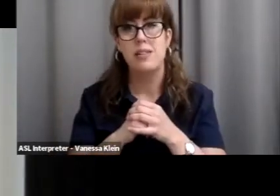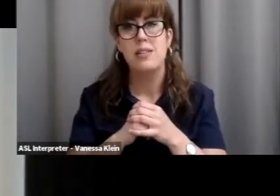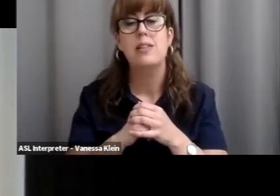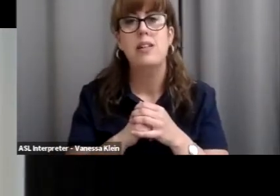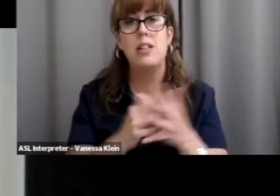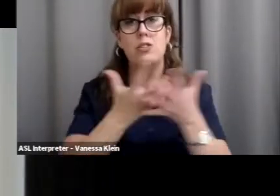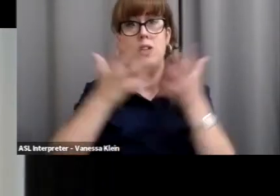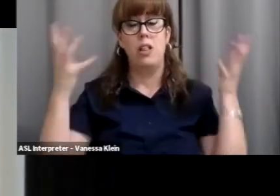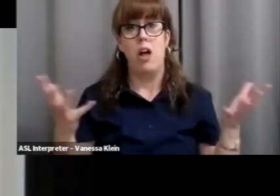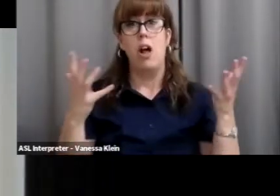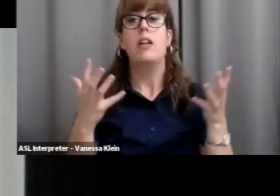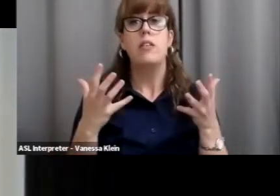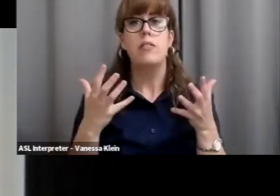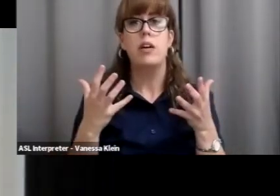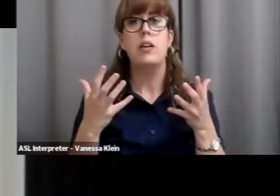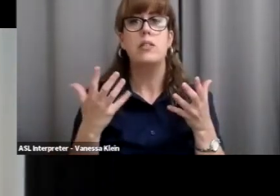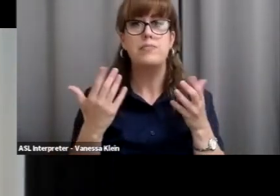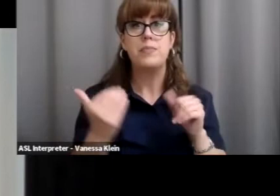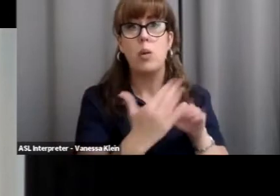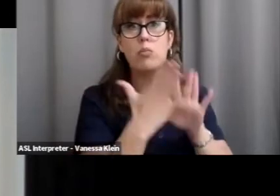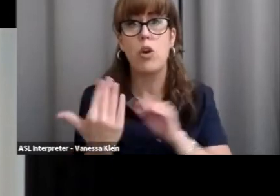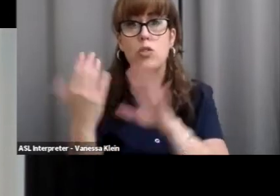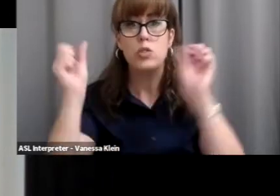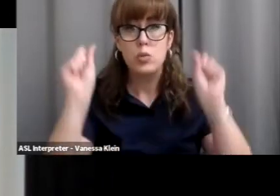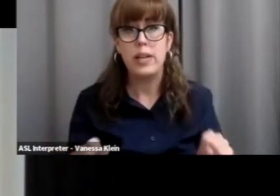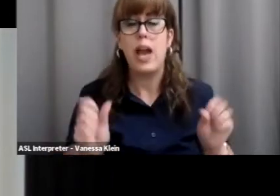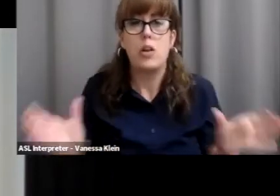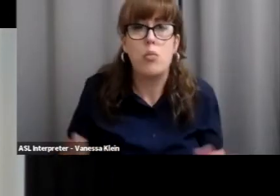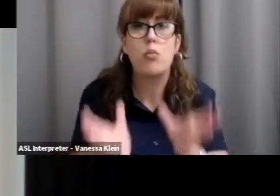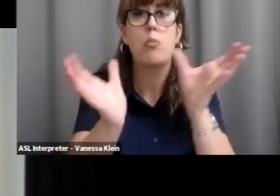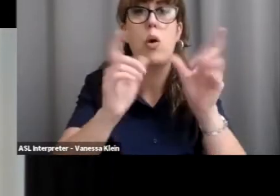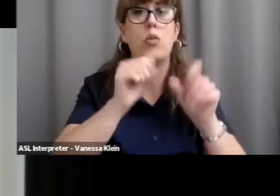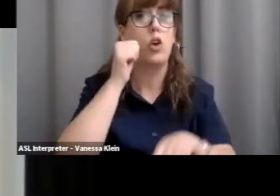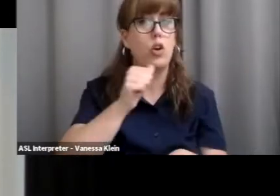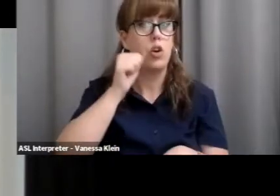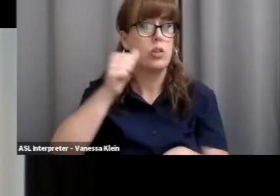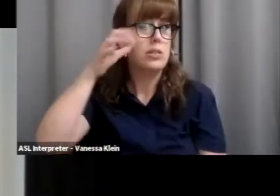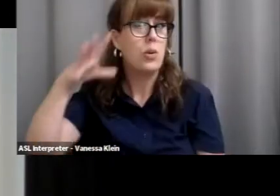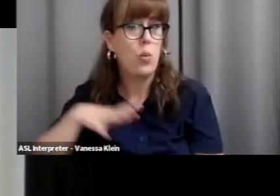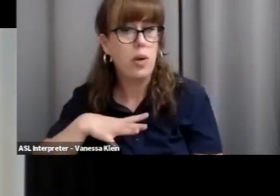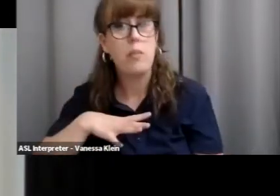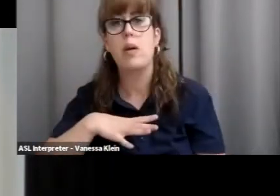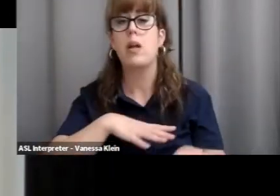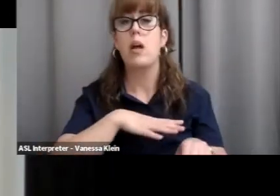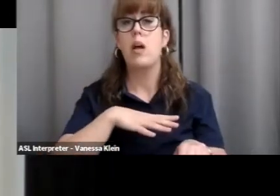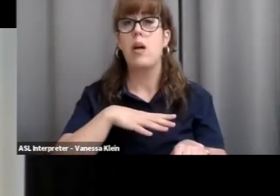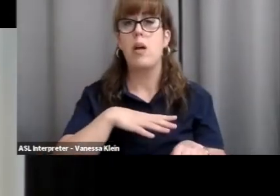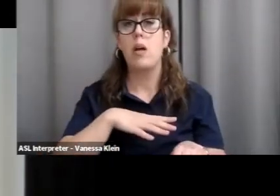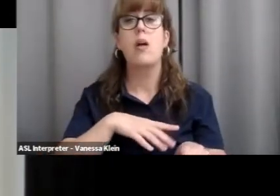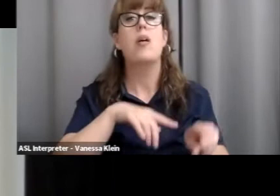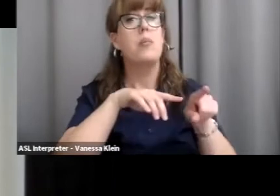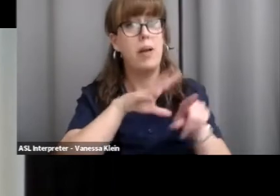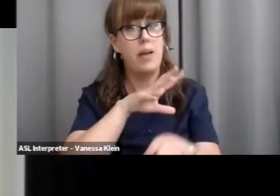of course, is immense potential to promote women's and girls' empowerment, but it also, on the other hand,